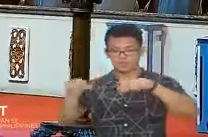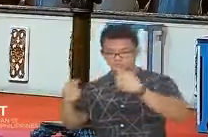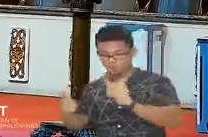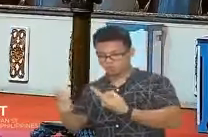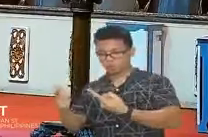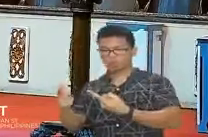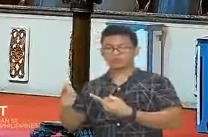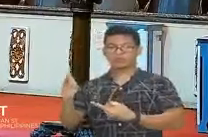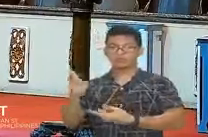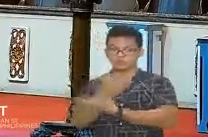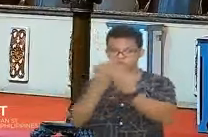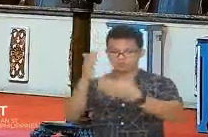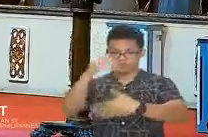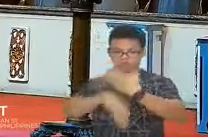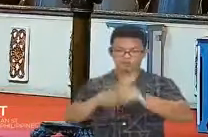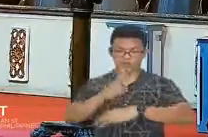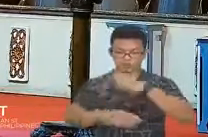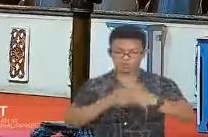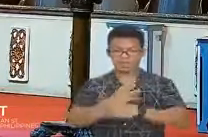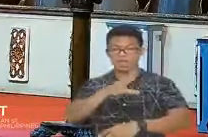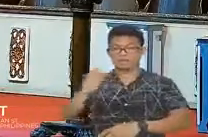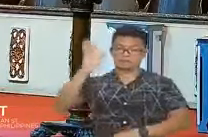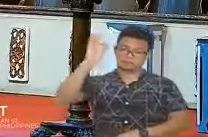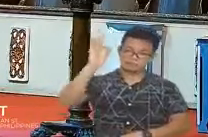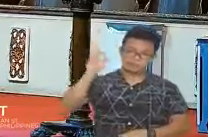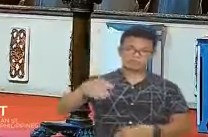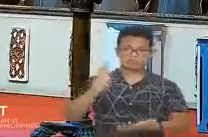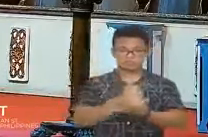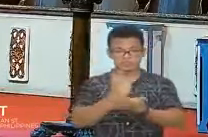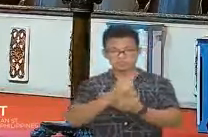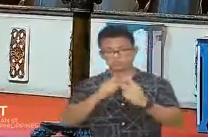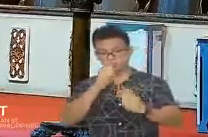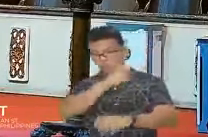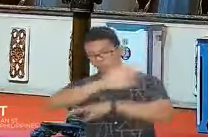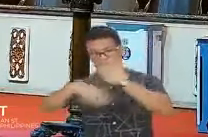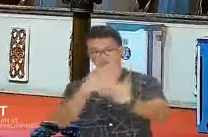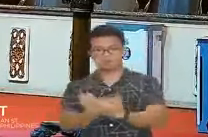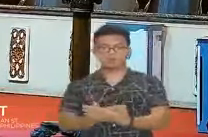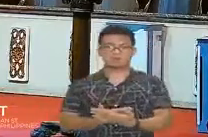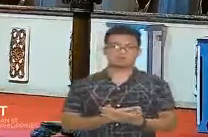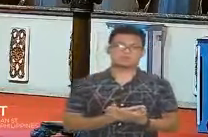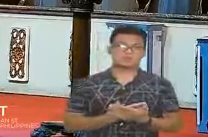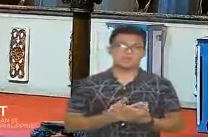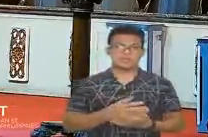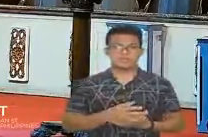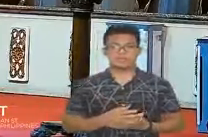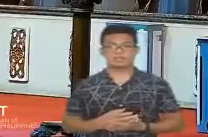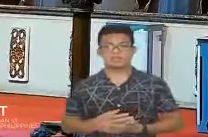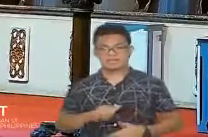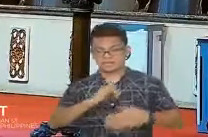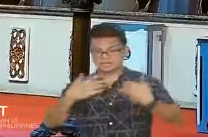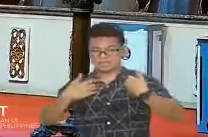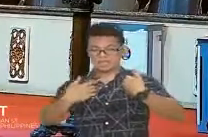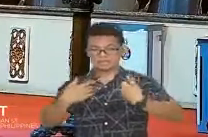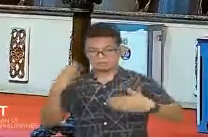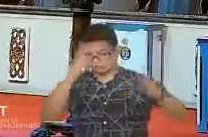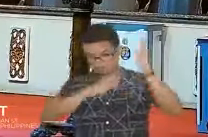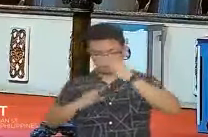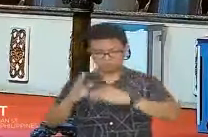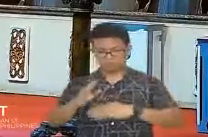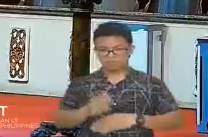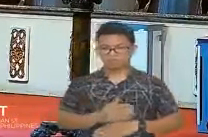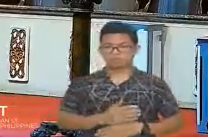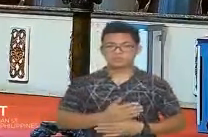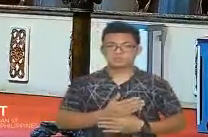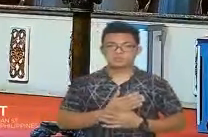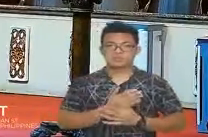Go ye into all the world and preach the gospel to every creature. I have not troubled Israel, but thou